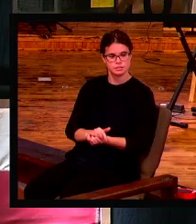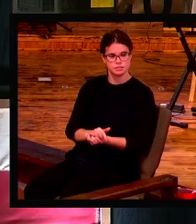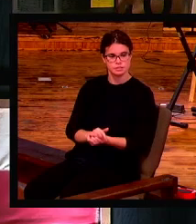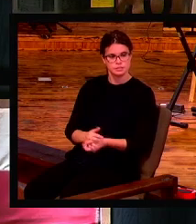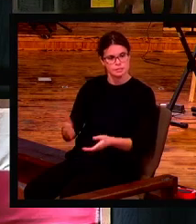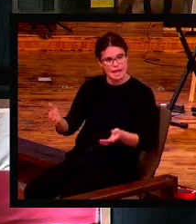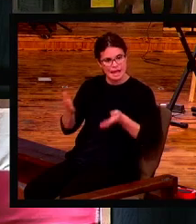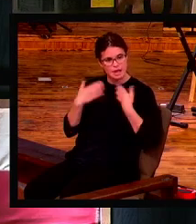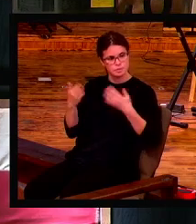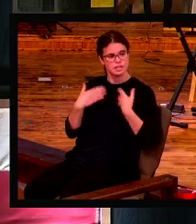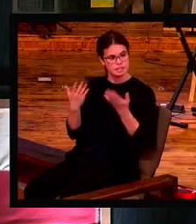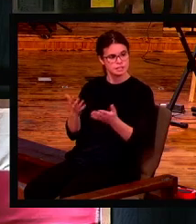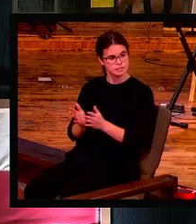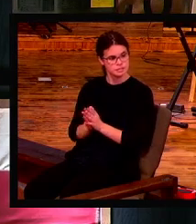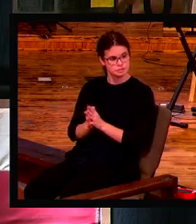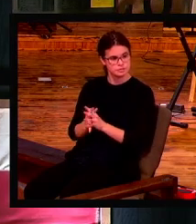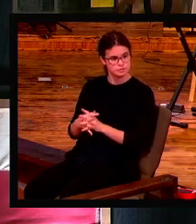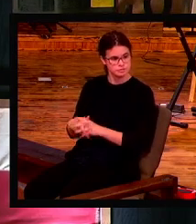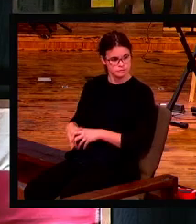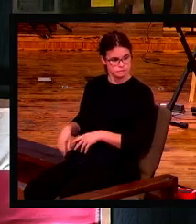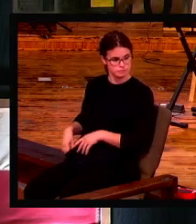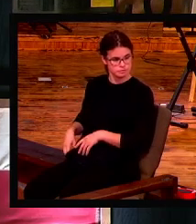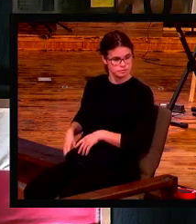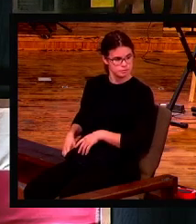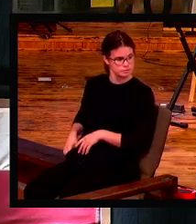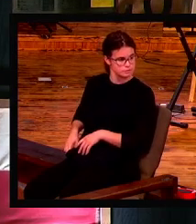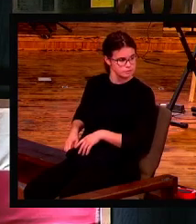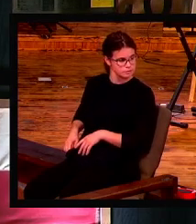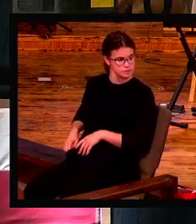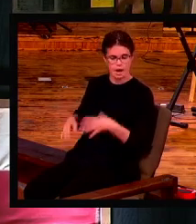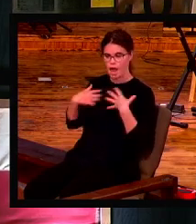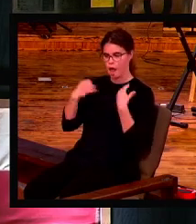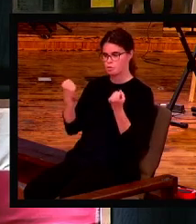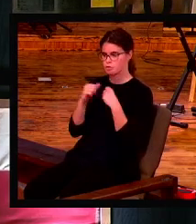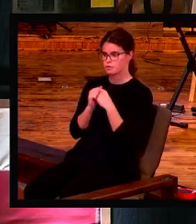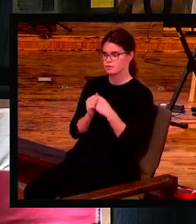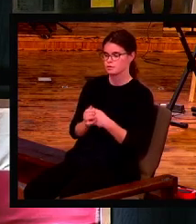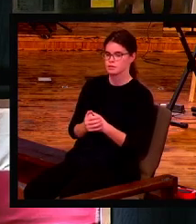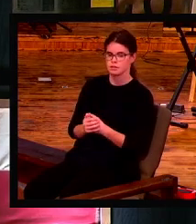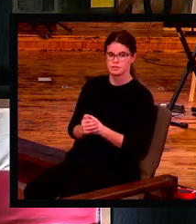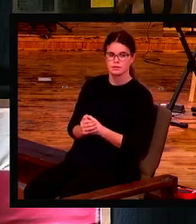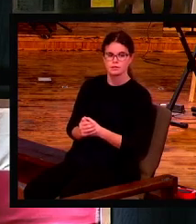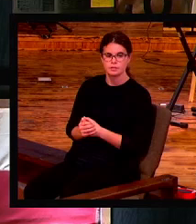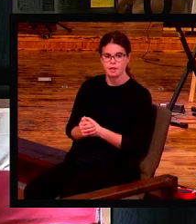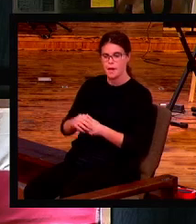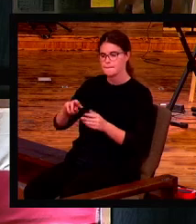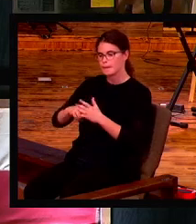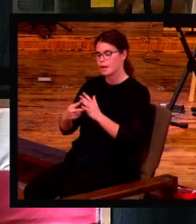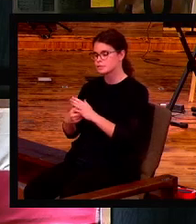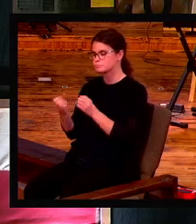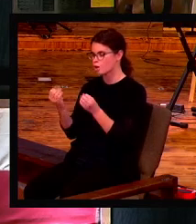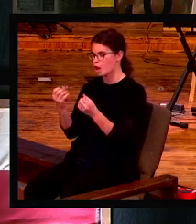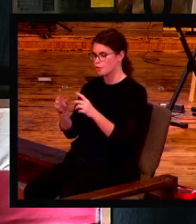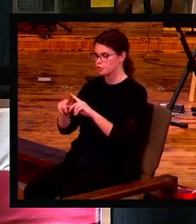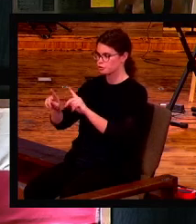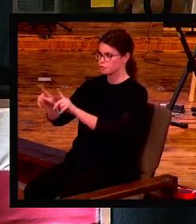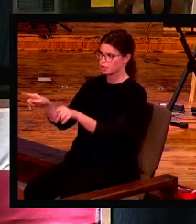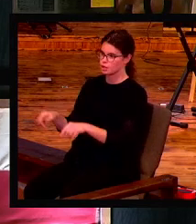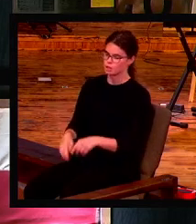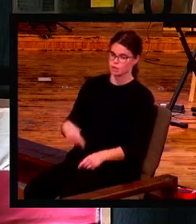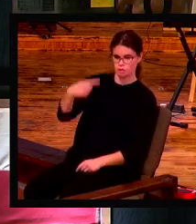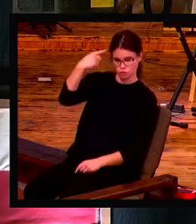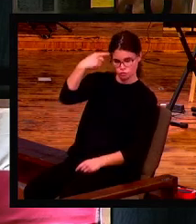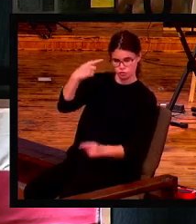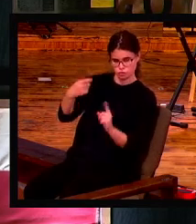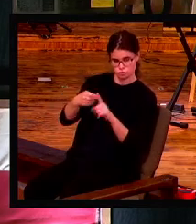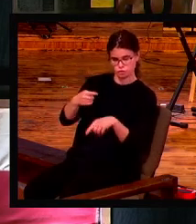Happiness. What else? Health. Say again? Health. I love it. So it means different things to different people. You see this? Or there's no right or